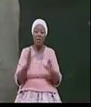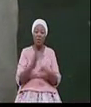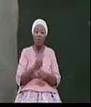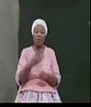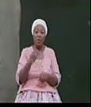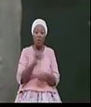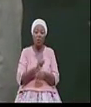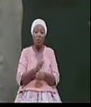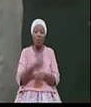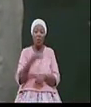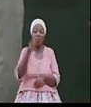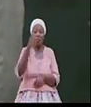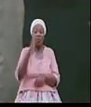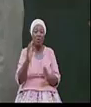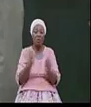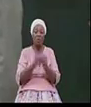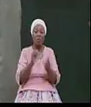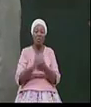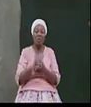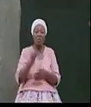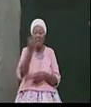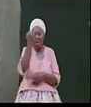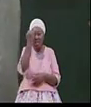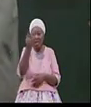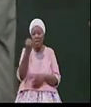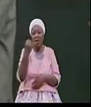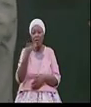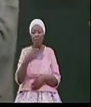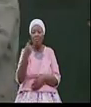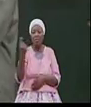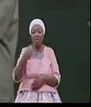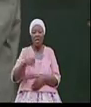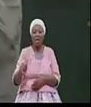idea of eternal security.